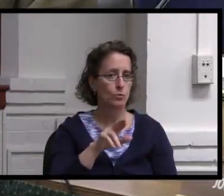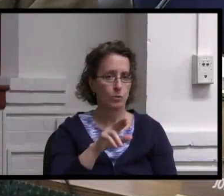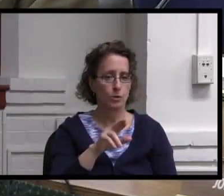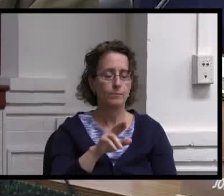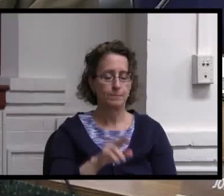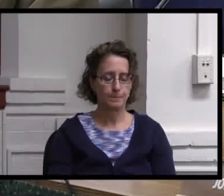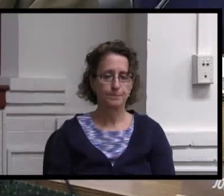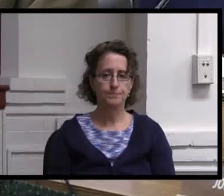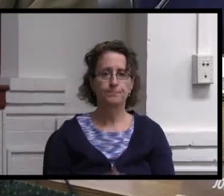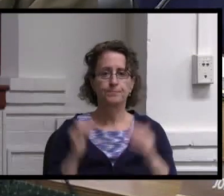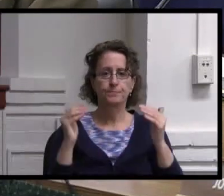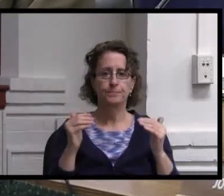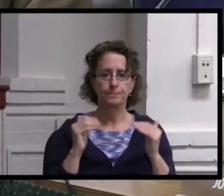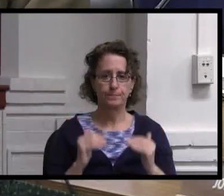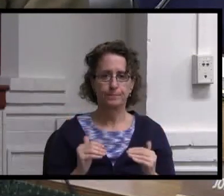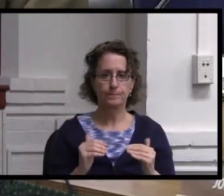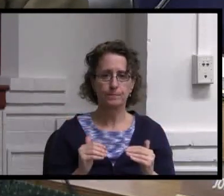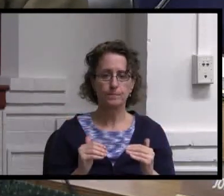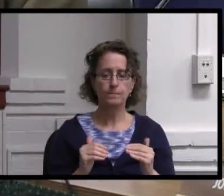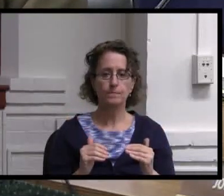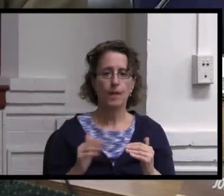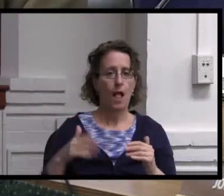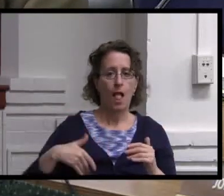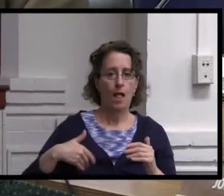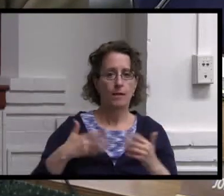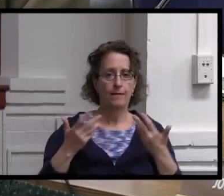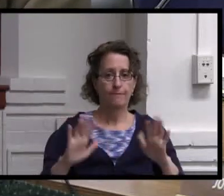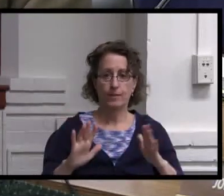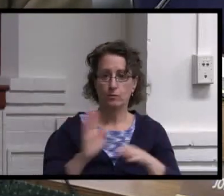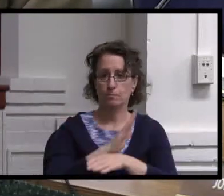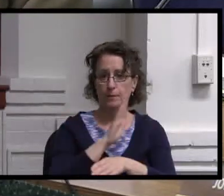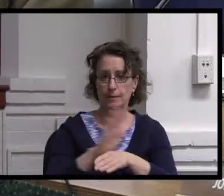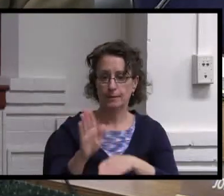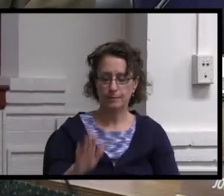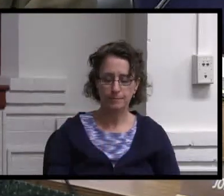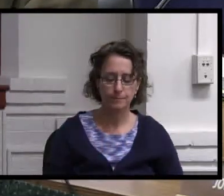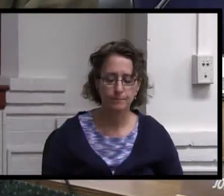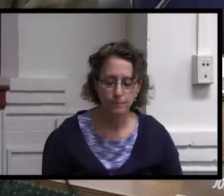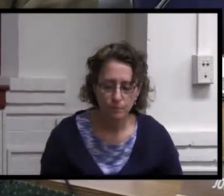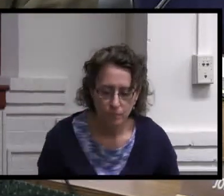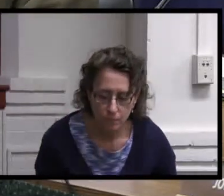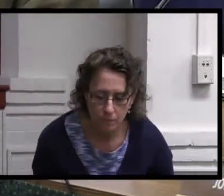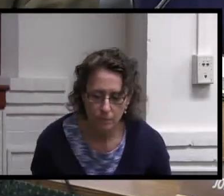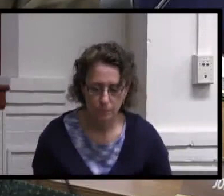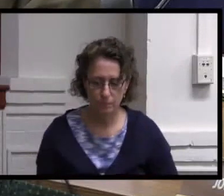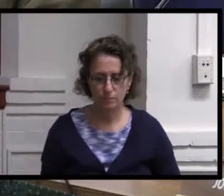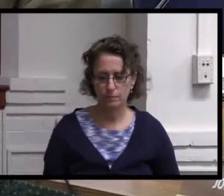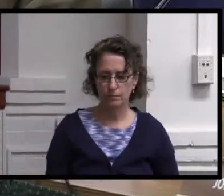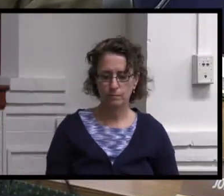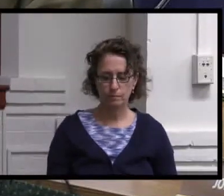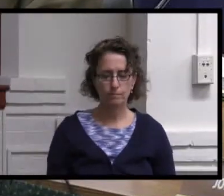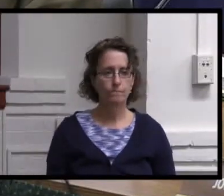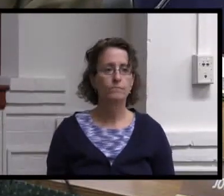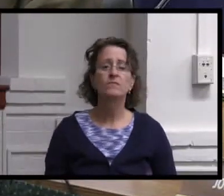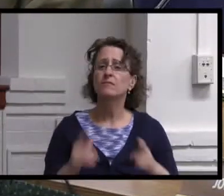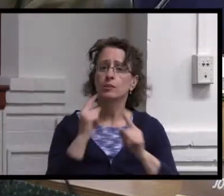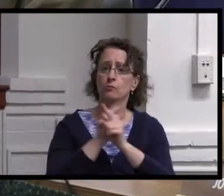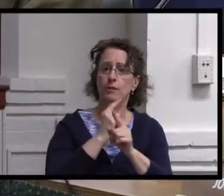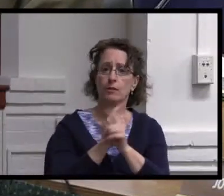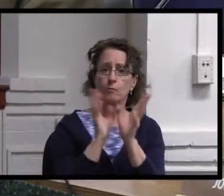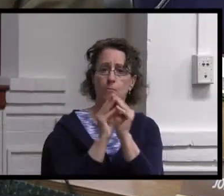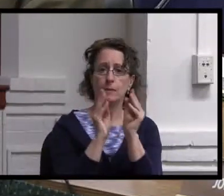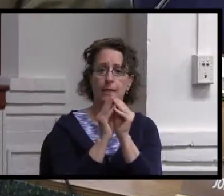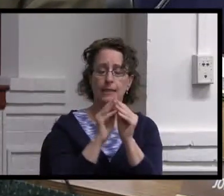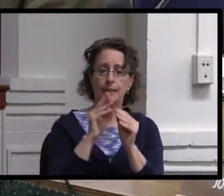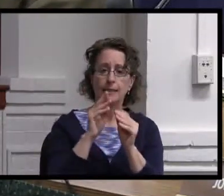Commissioners. We're going to move on to unfinished business, and we're going to get our regular meeting update on the fire